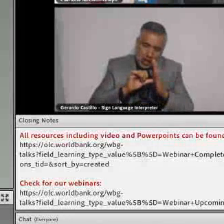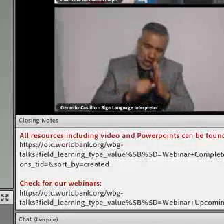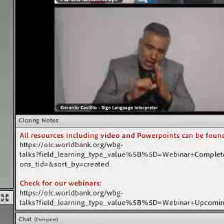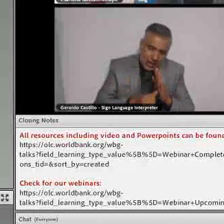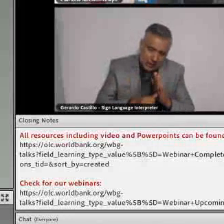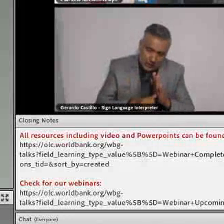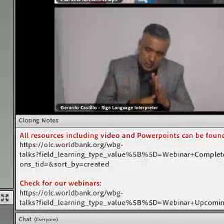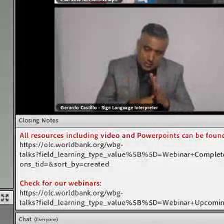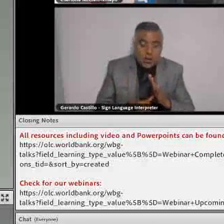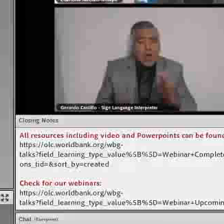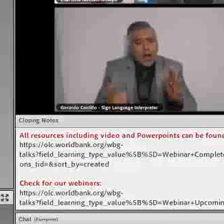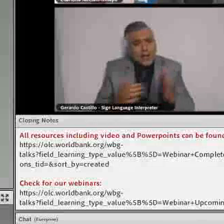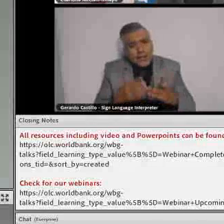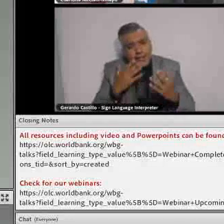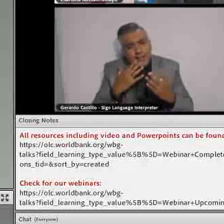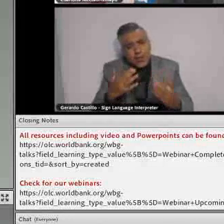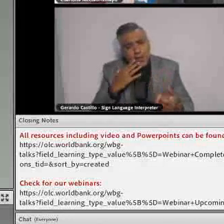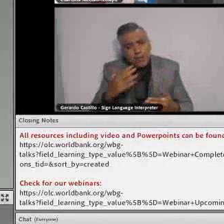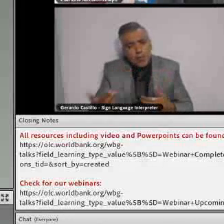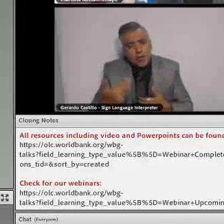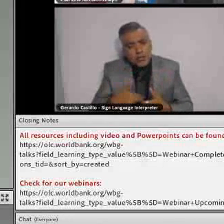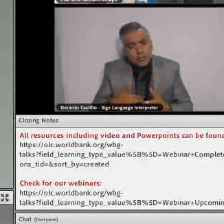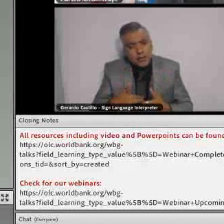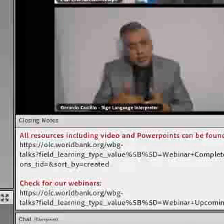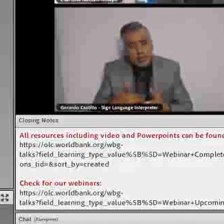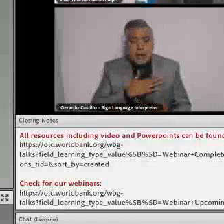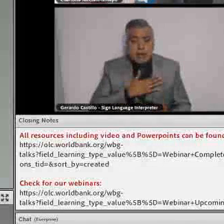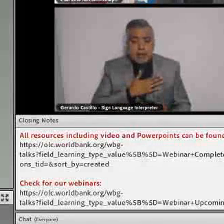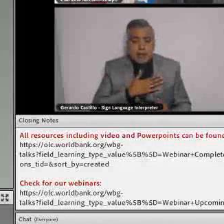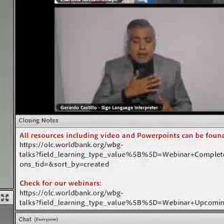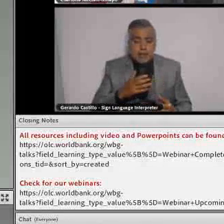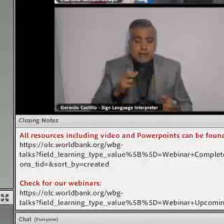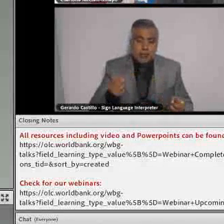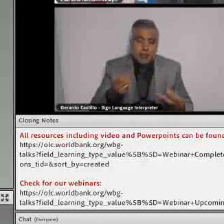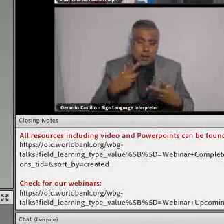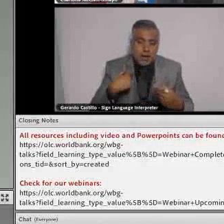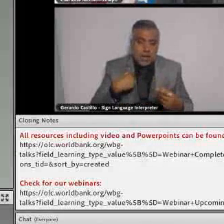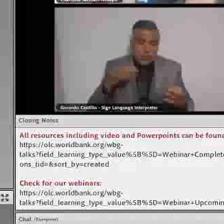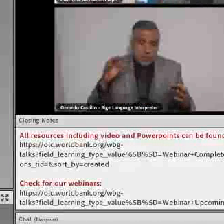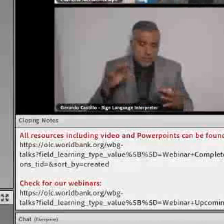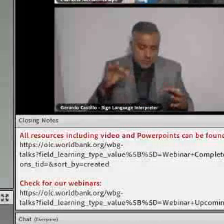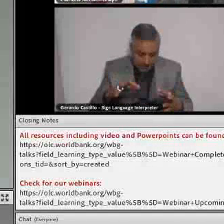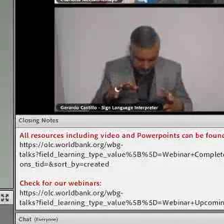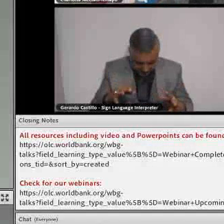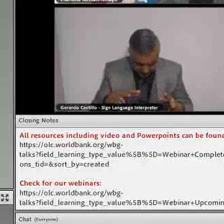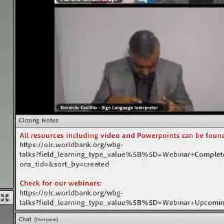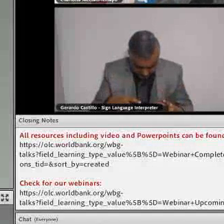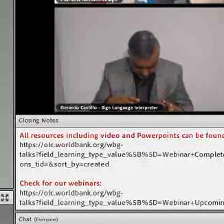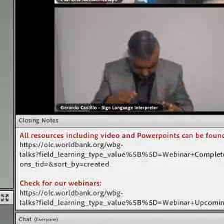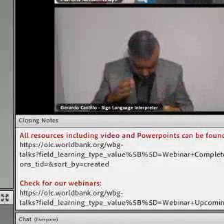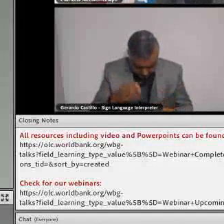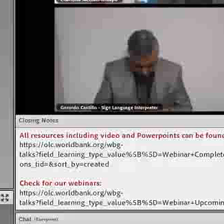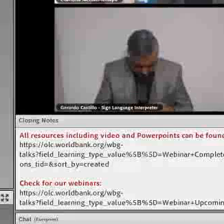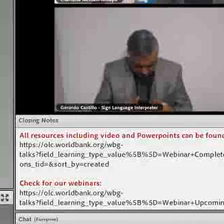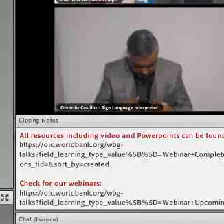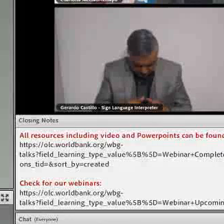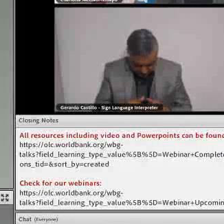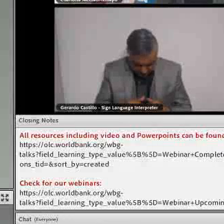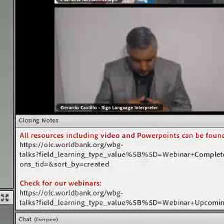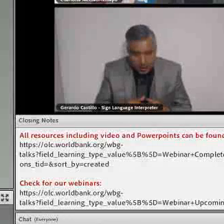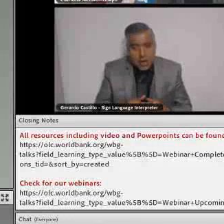again, thank you all for participating. Please provide feedback immediately after if you can, because we would like